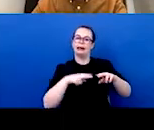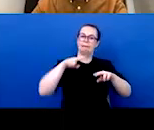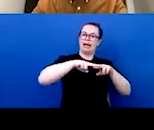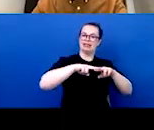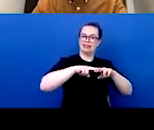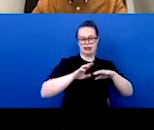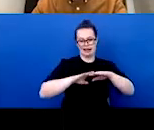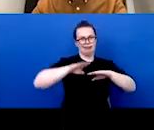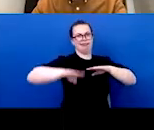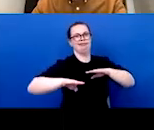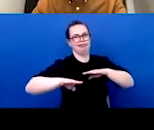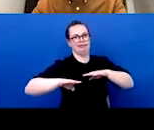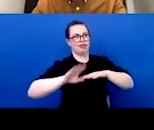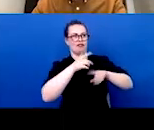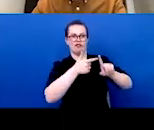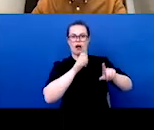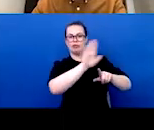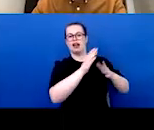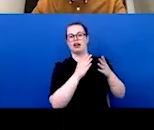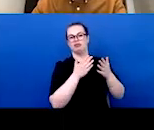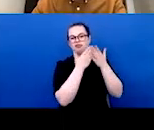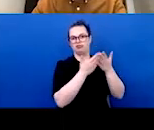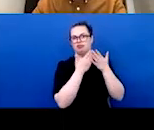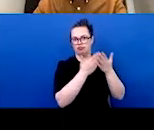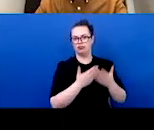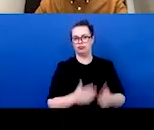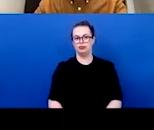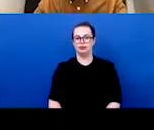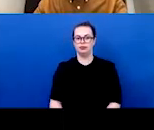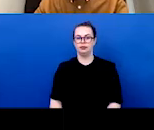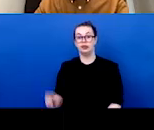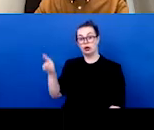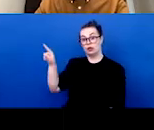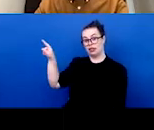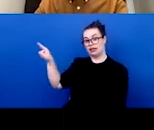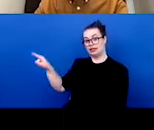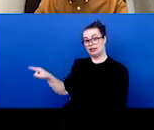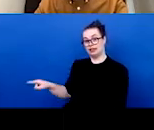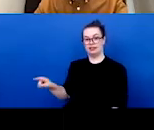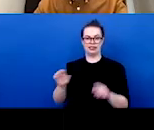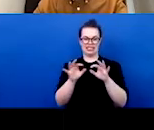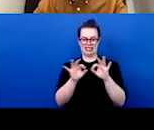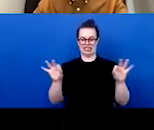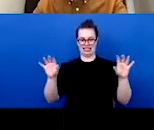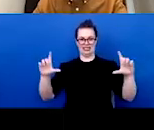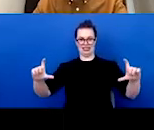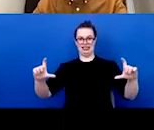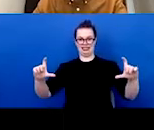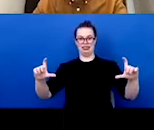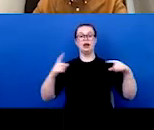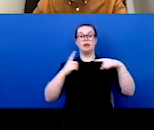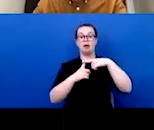So here are some examples of output representations. So on top of each sentence, you see the complete dependency graph given